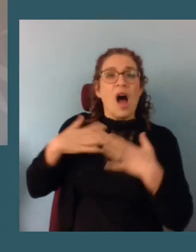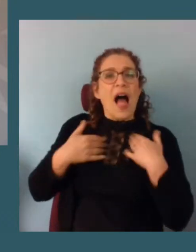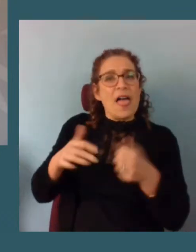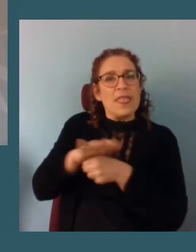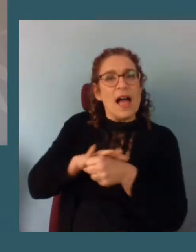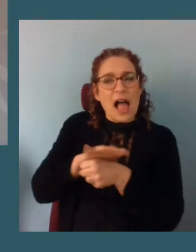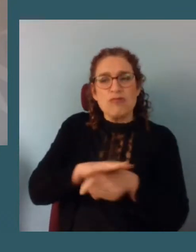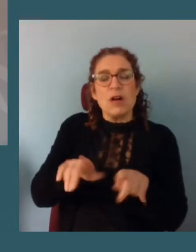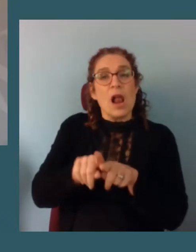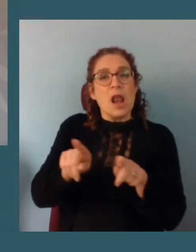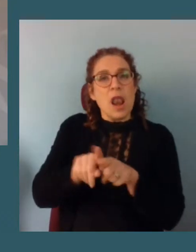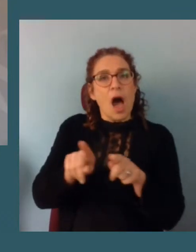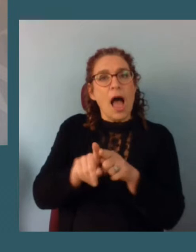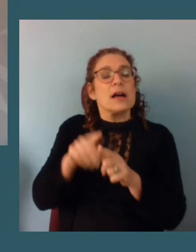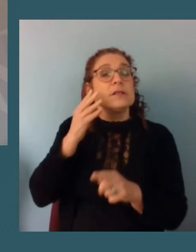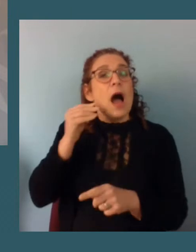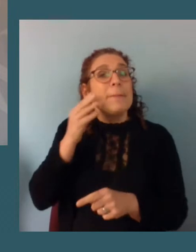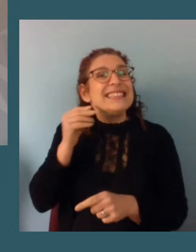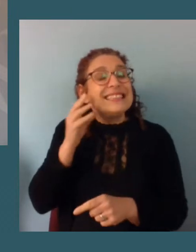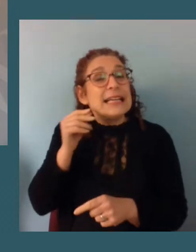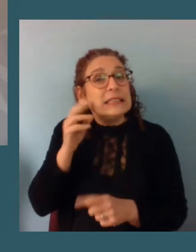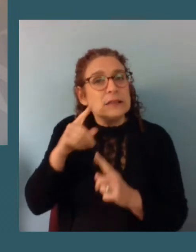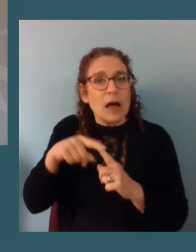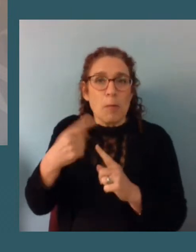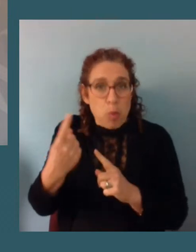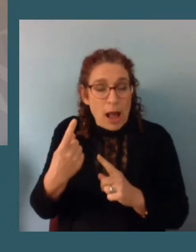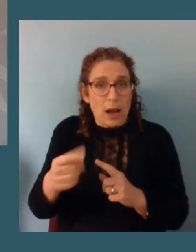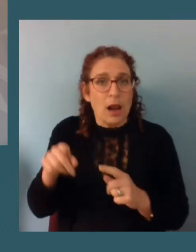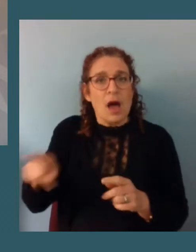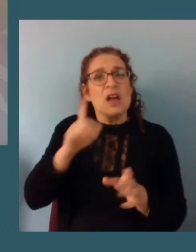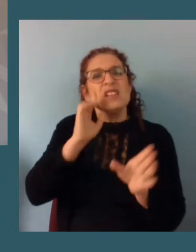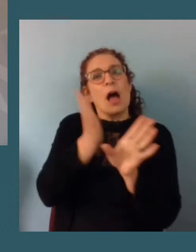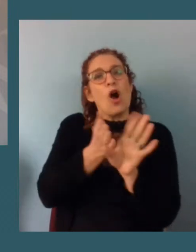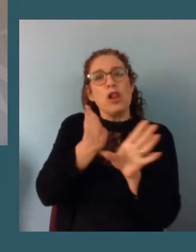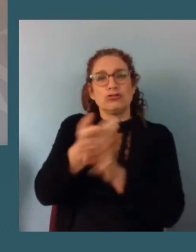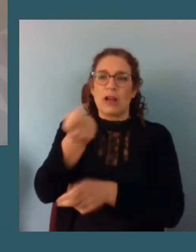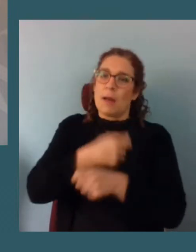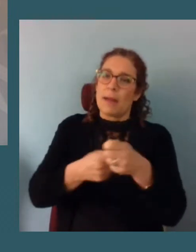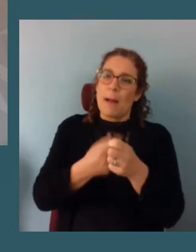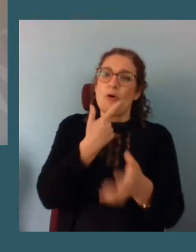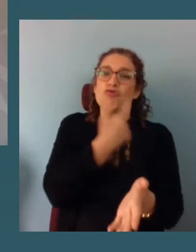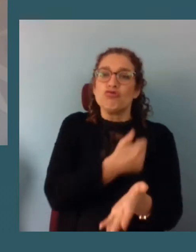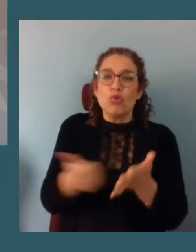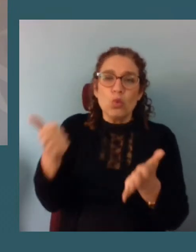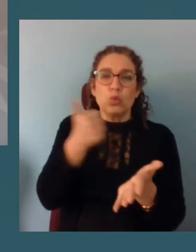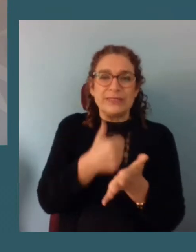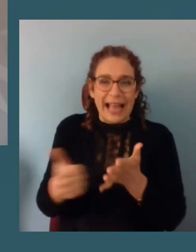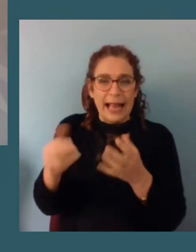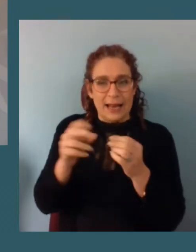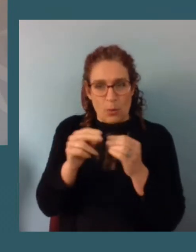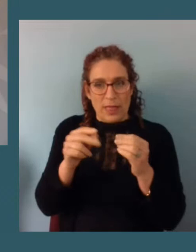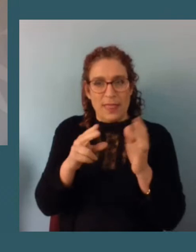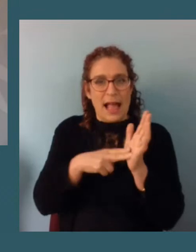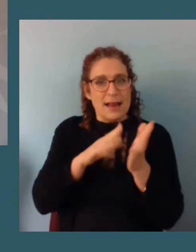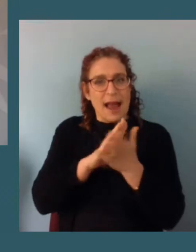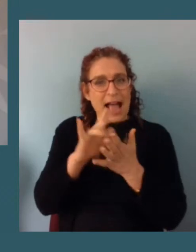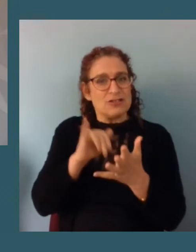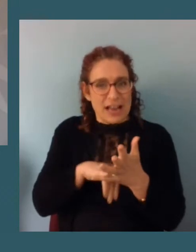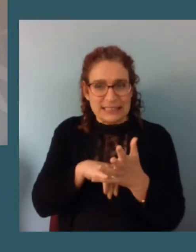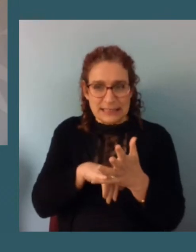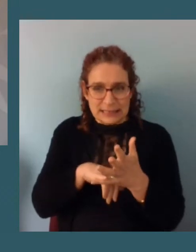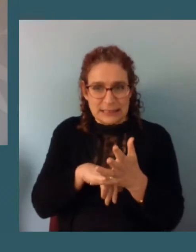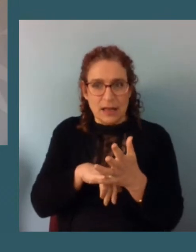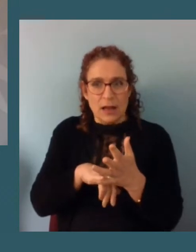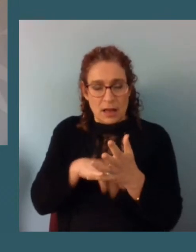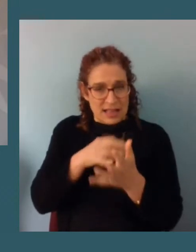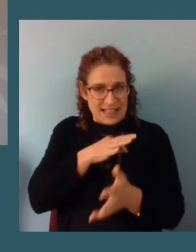1 diabetes, psychology is really seen as routine practice now in NHS MDT clinics. Is there